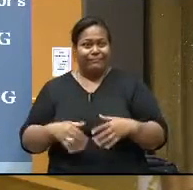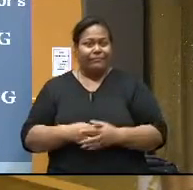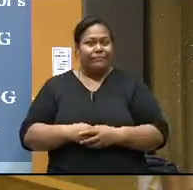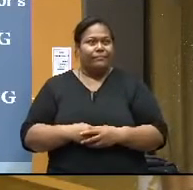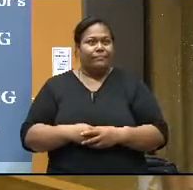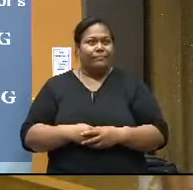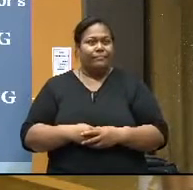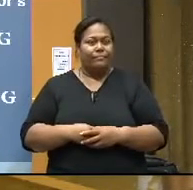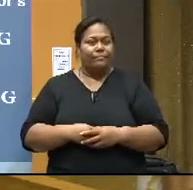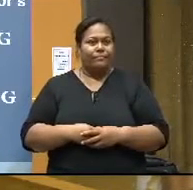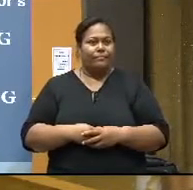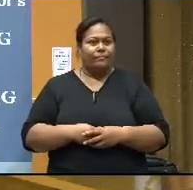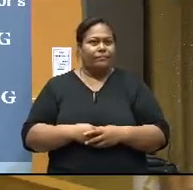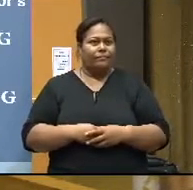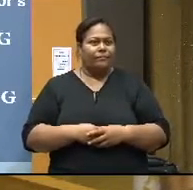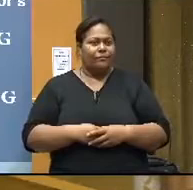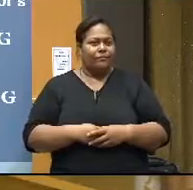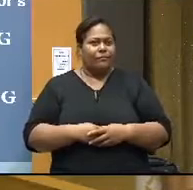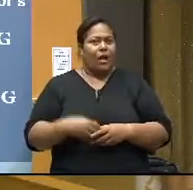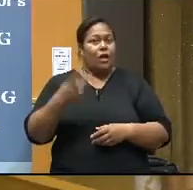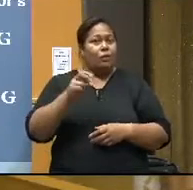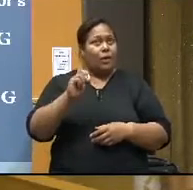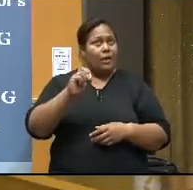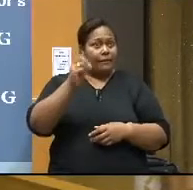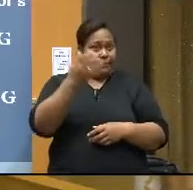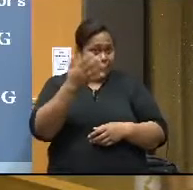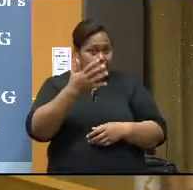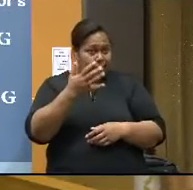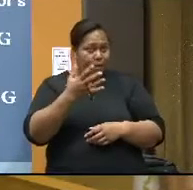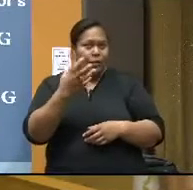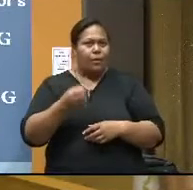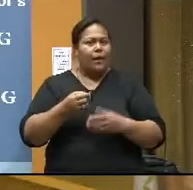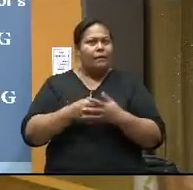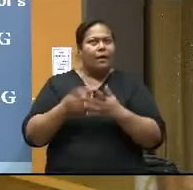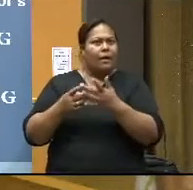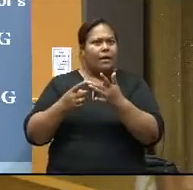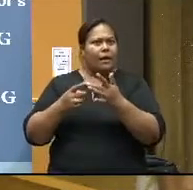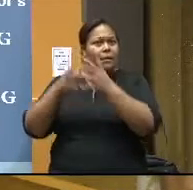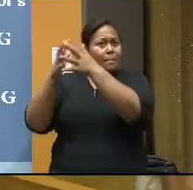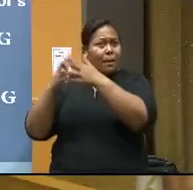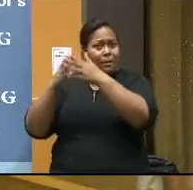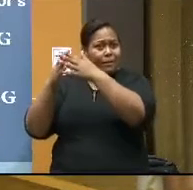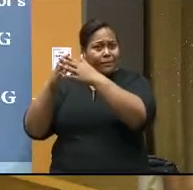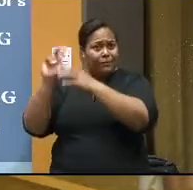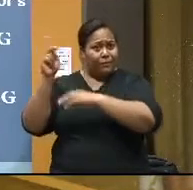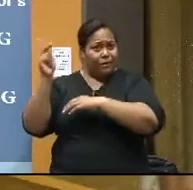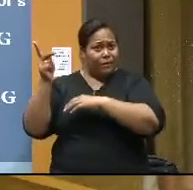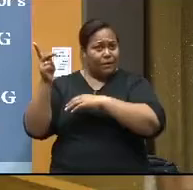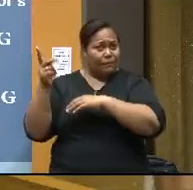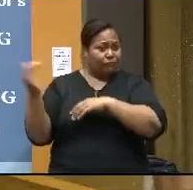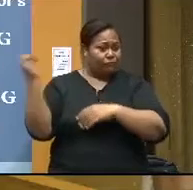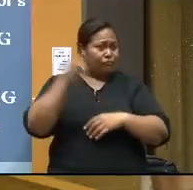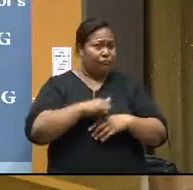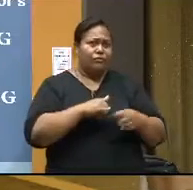In 2015, we had Dr. Philip Gardner from Michigan State University speak on nurturing